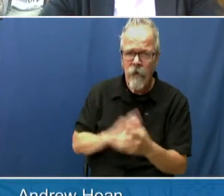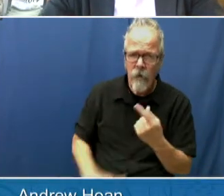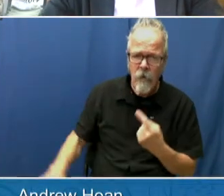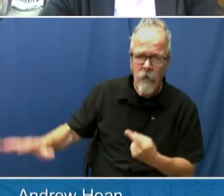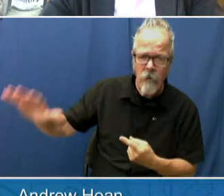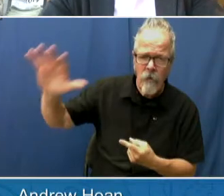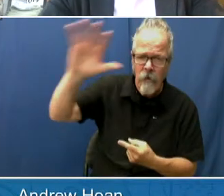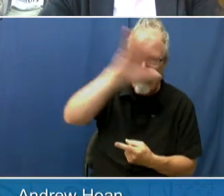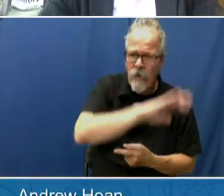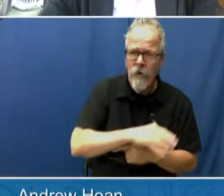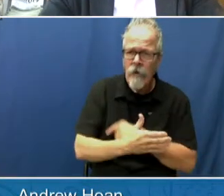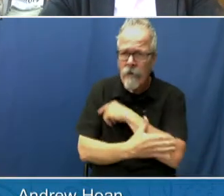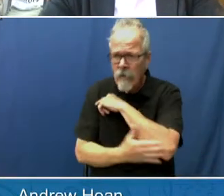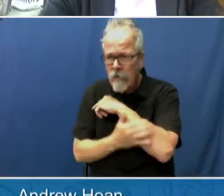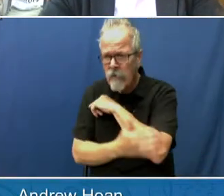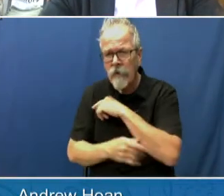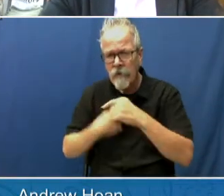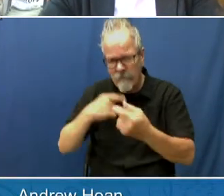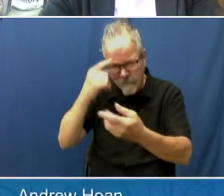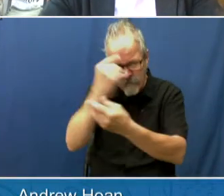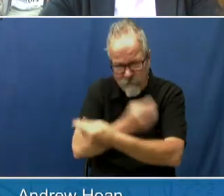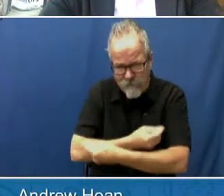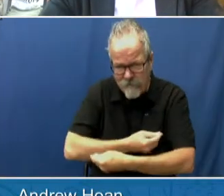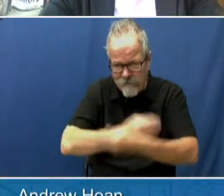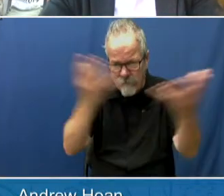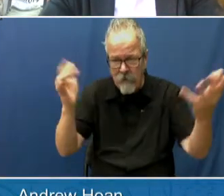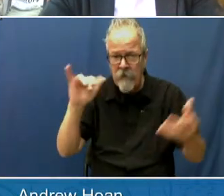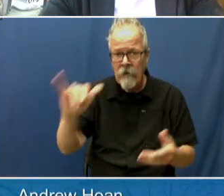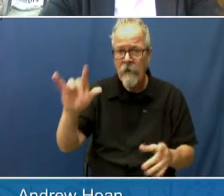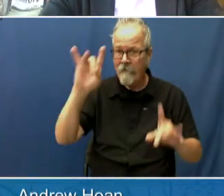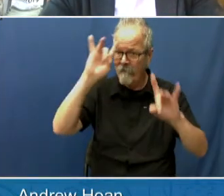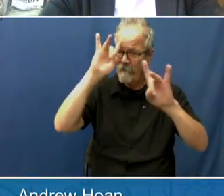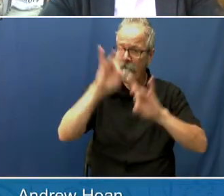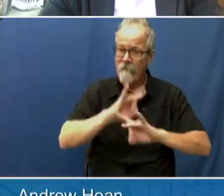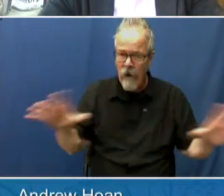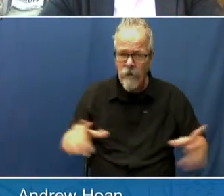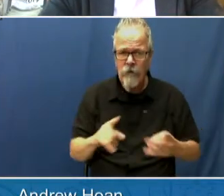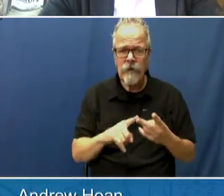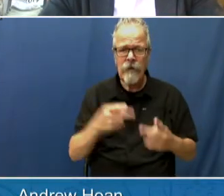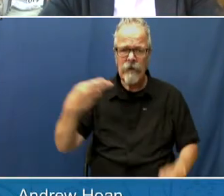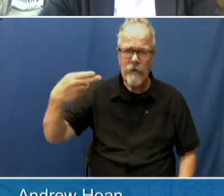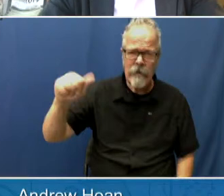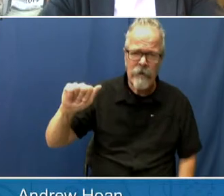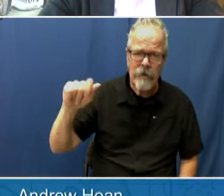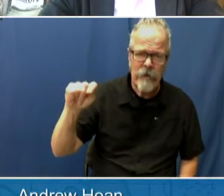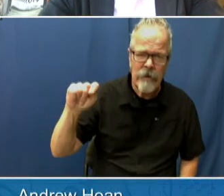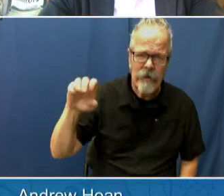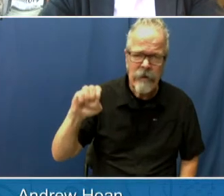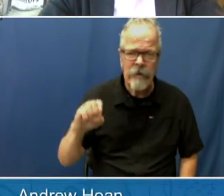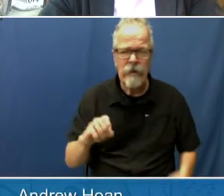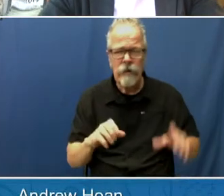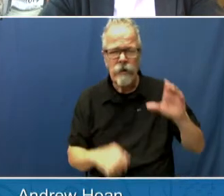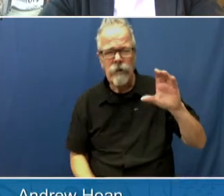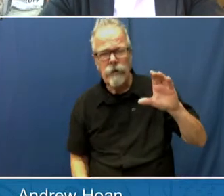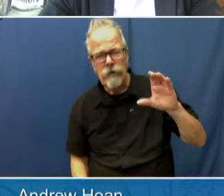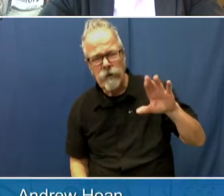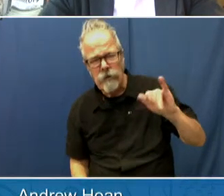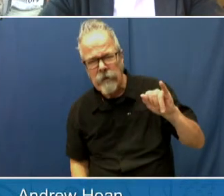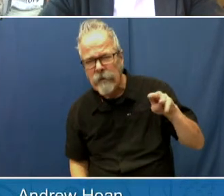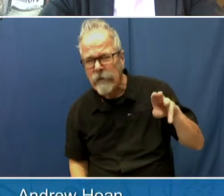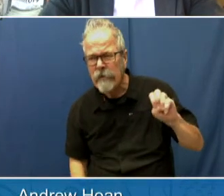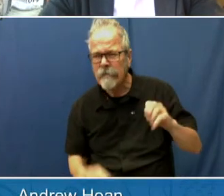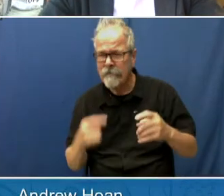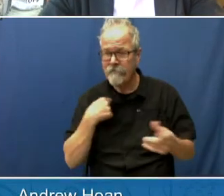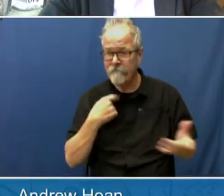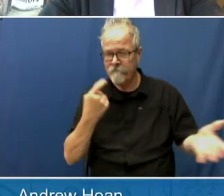today. Violence, hate, and racism unequivocally damage our community at a time when our